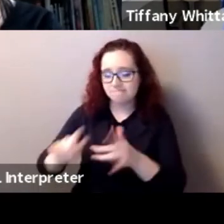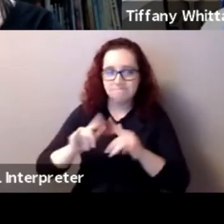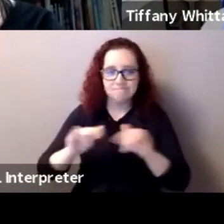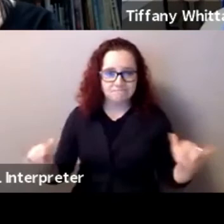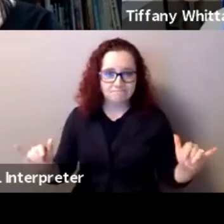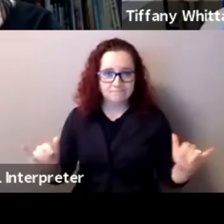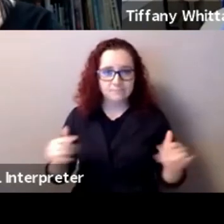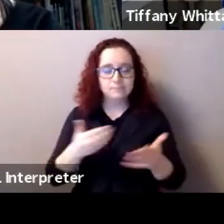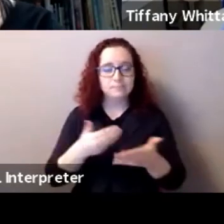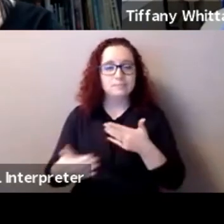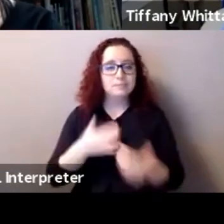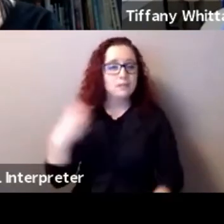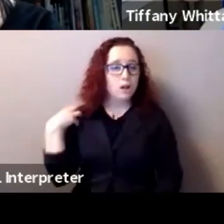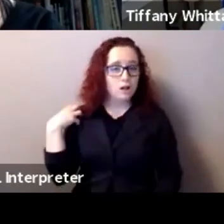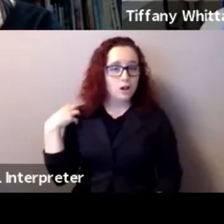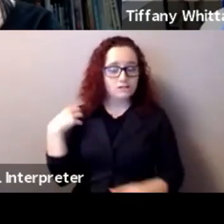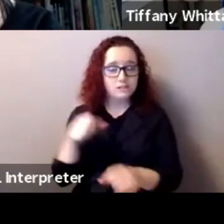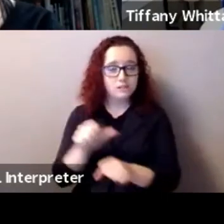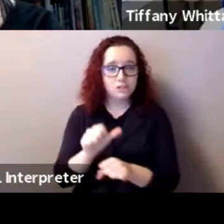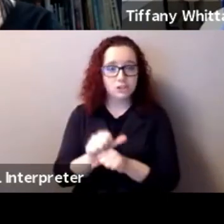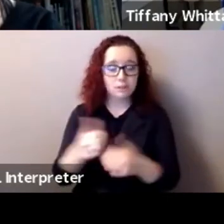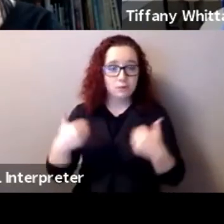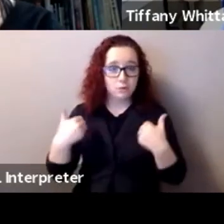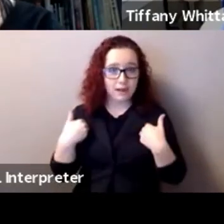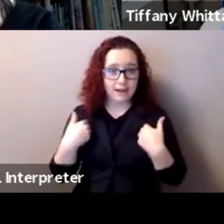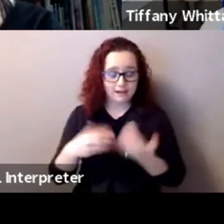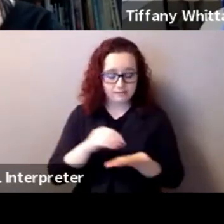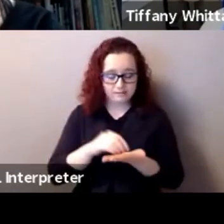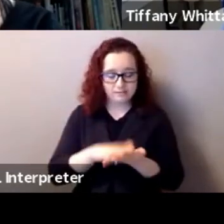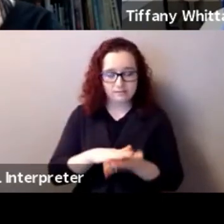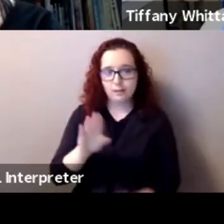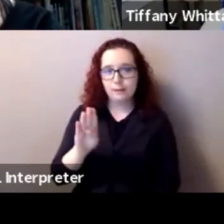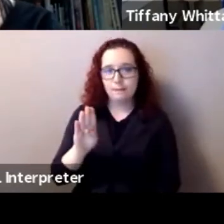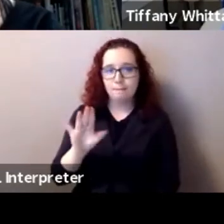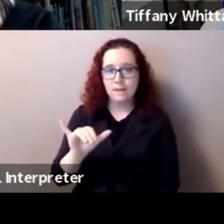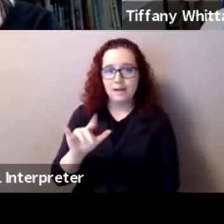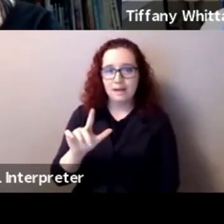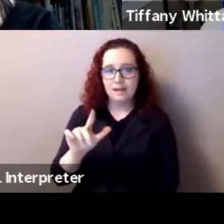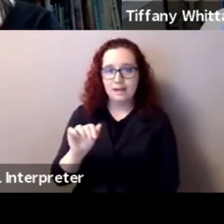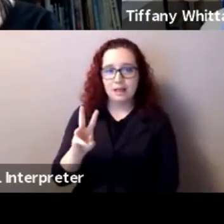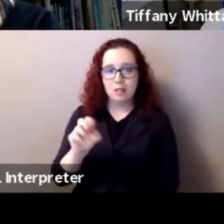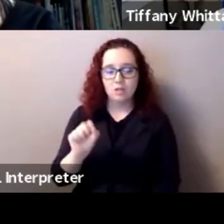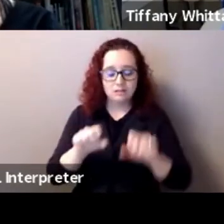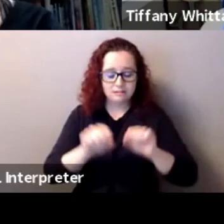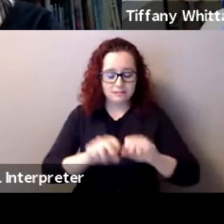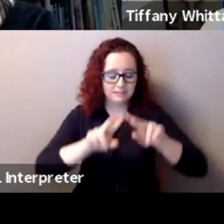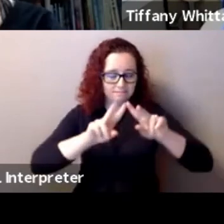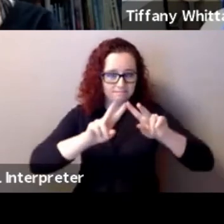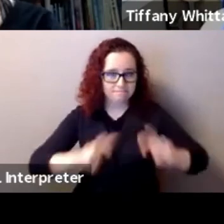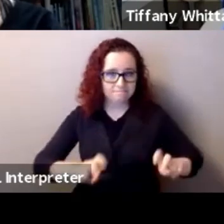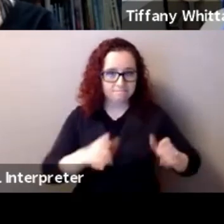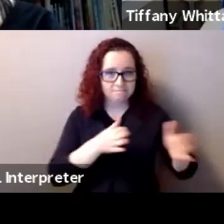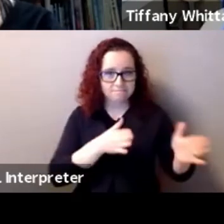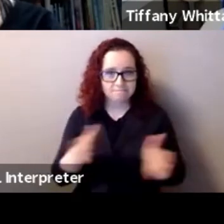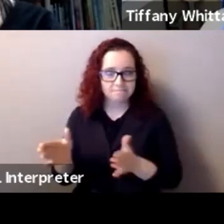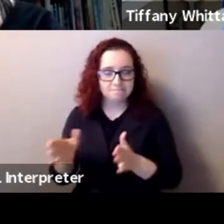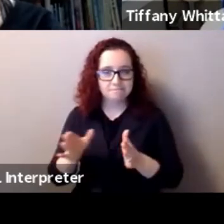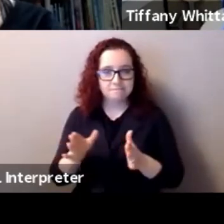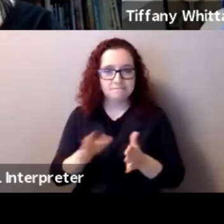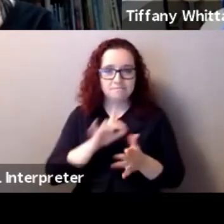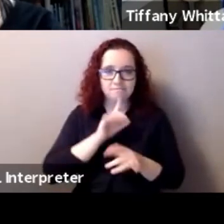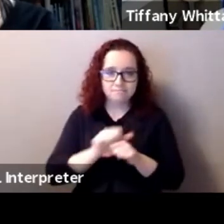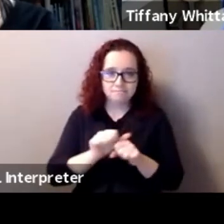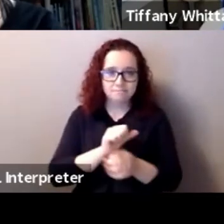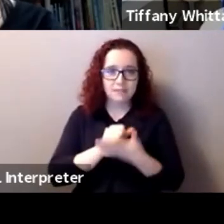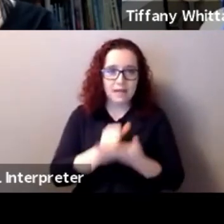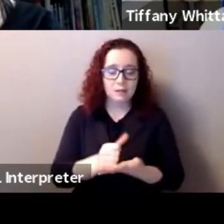whatever officer positions that you have within your bylaw, just even breaking it down and organizing it in those ways really, really helps, whether